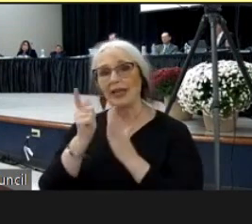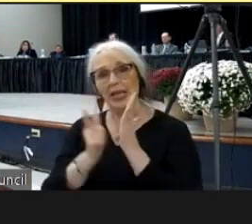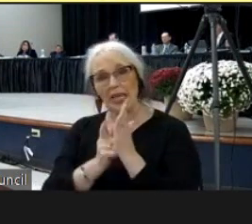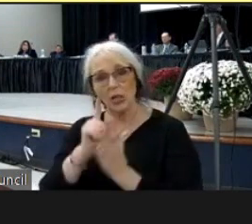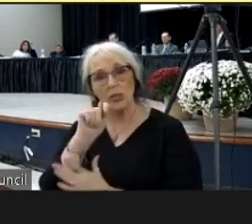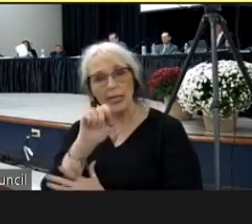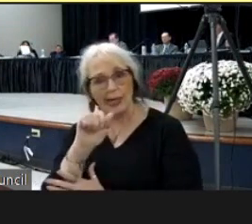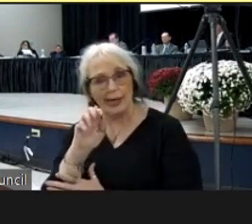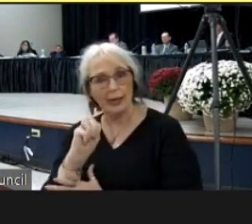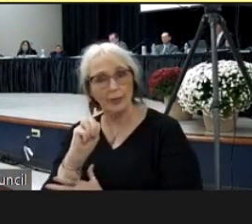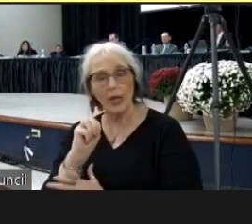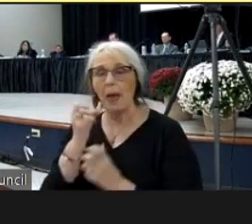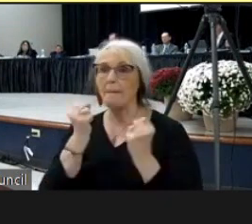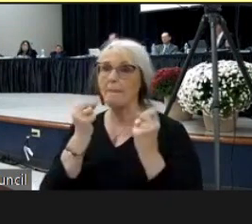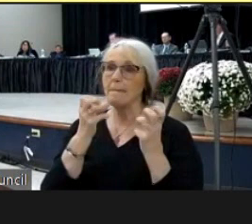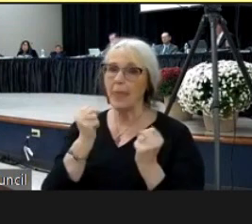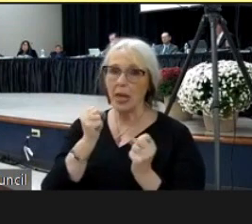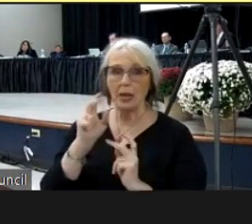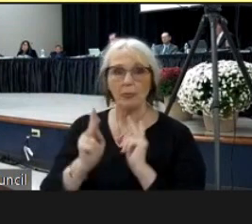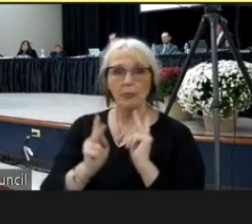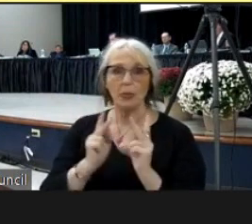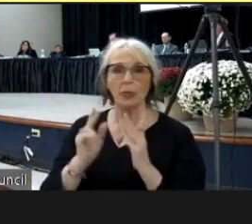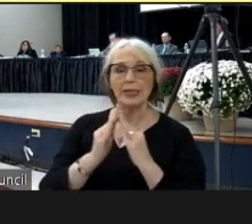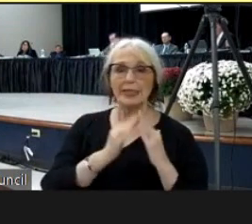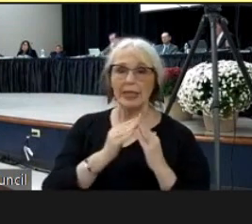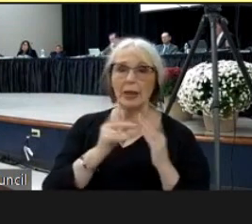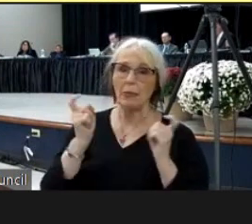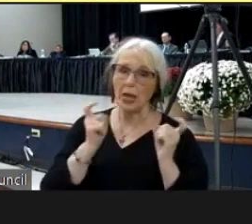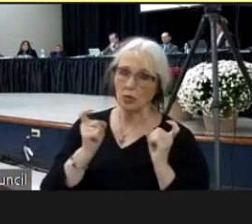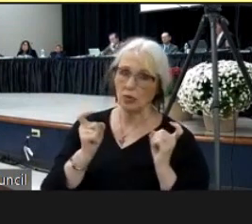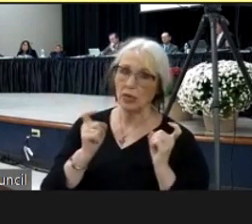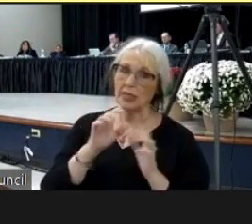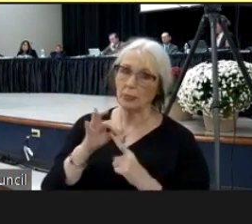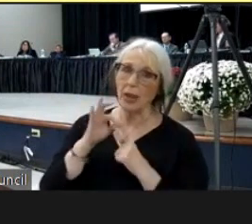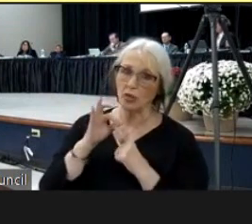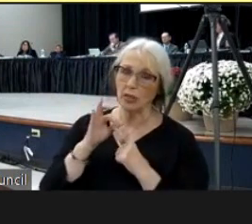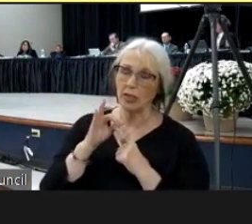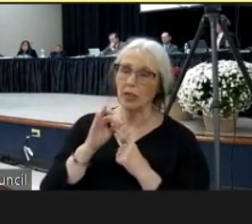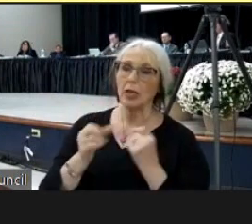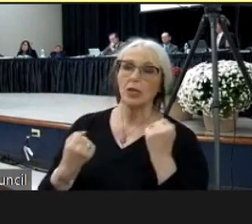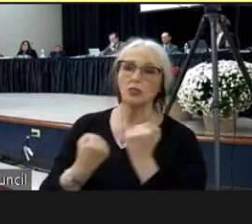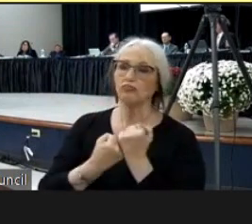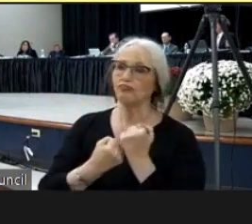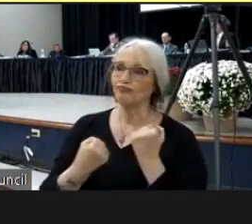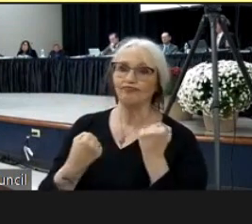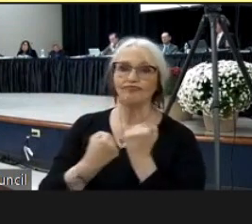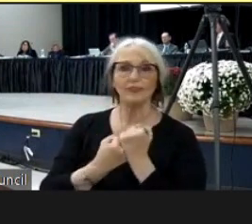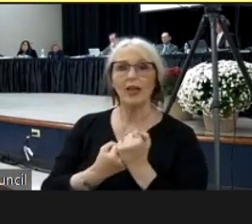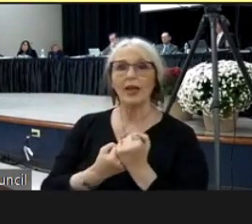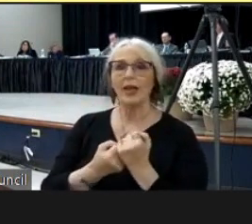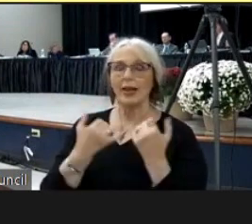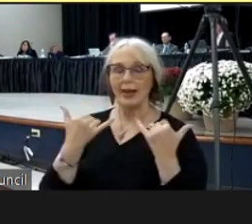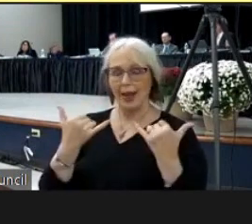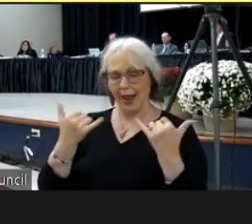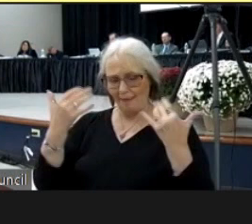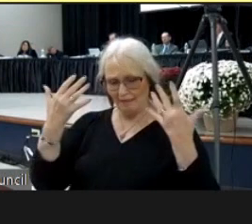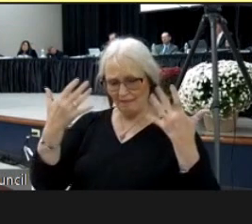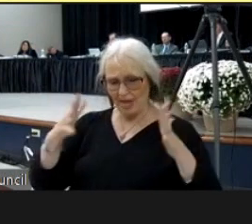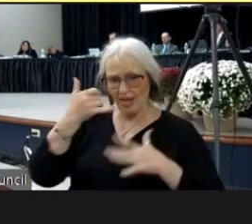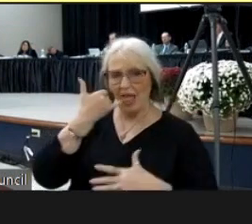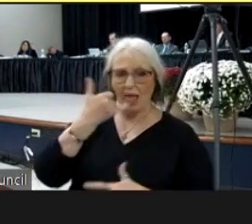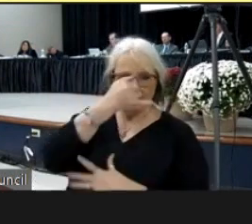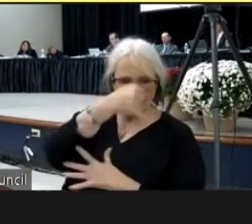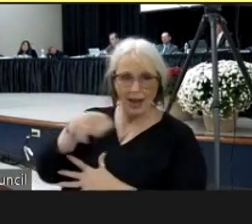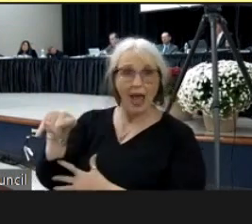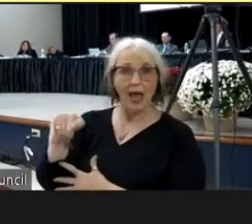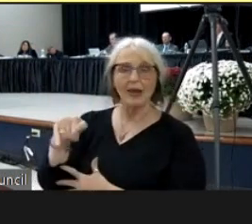several members in the city manager's office in particular have supported getting us to this finish line to where ultimately,